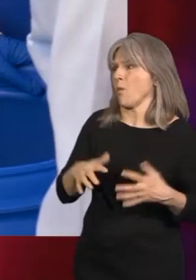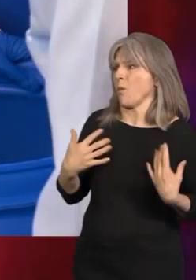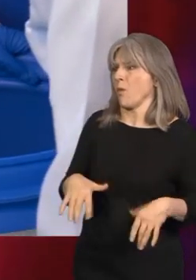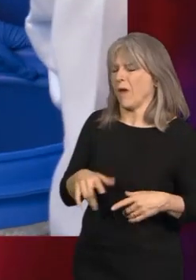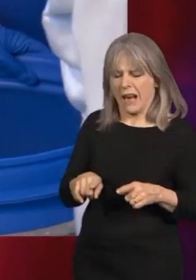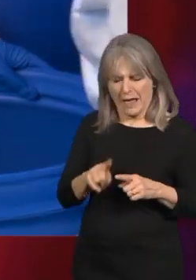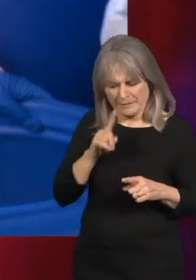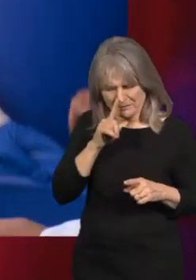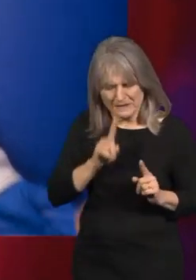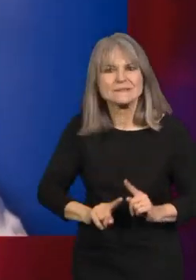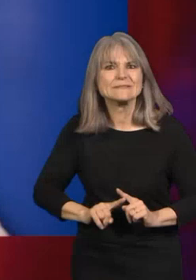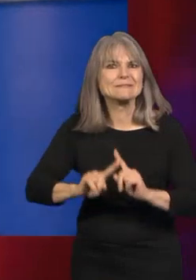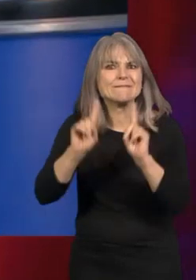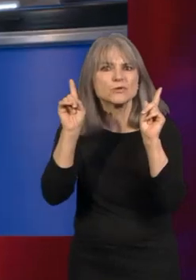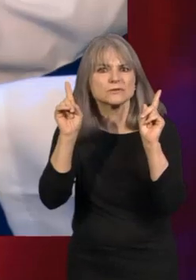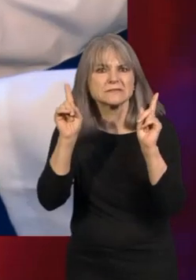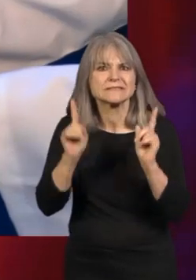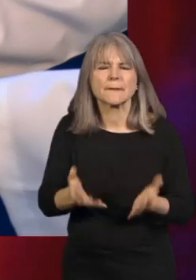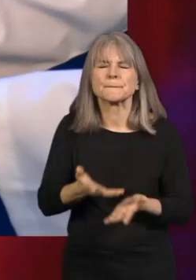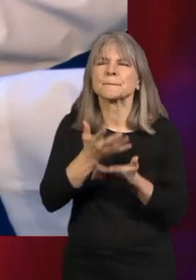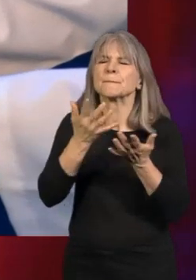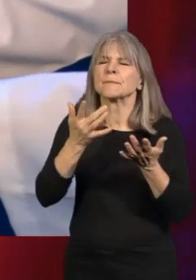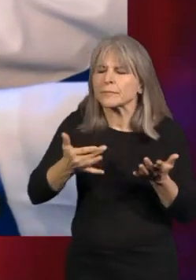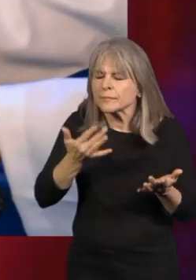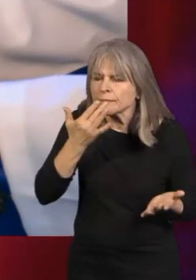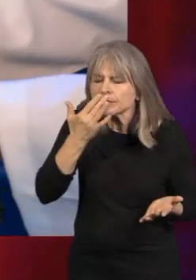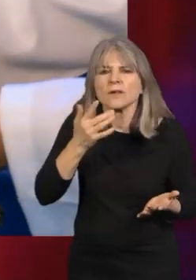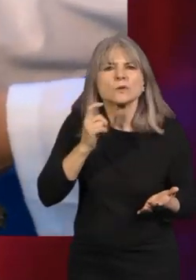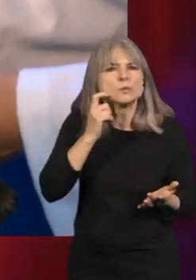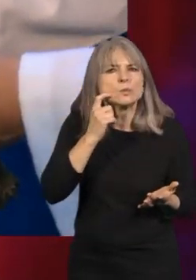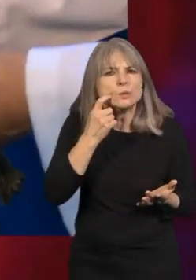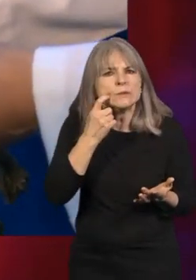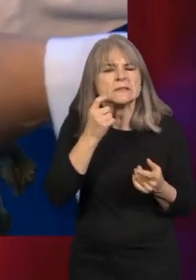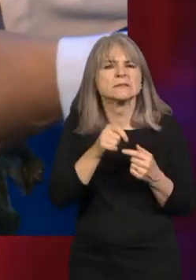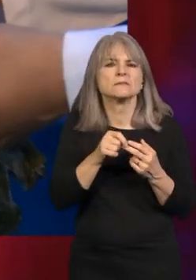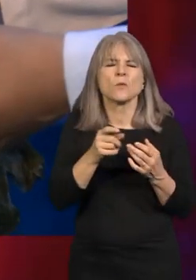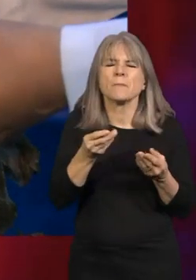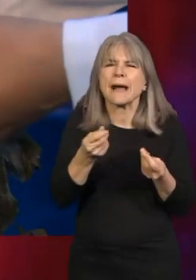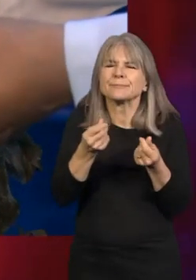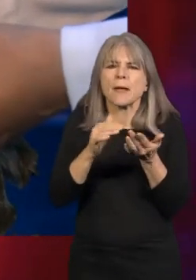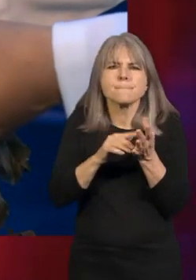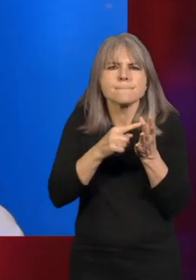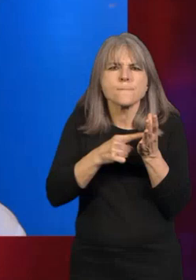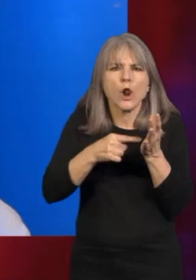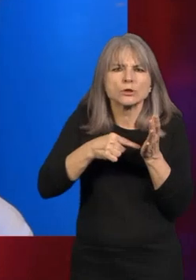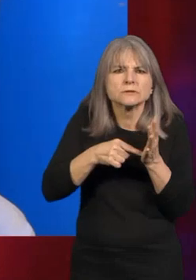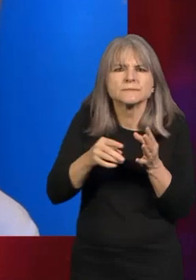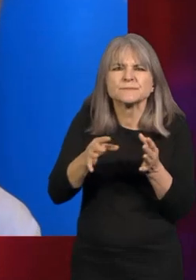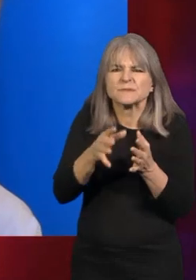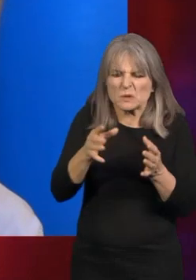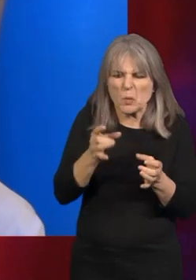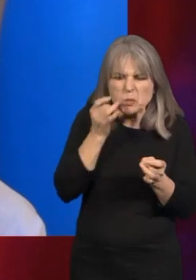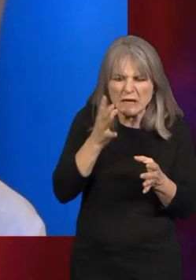got a sweetness to it, it's almost got a maltiness to it. What is the white stuff on there? Is that salt? It is